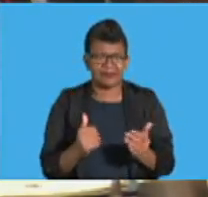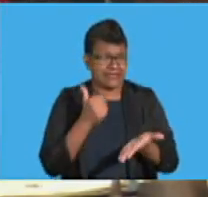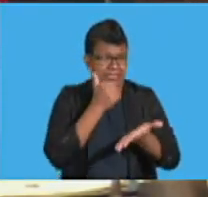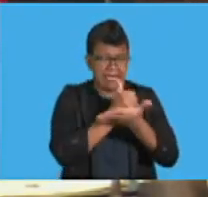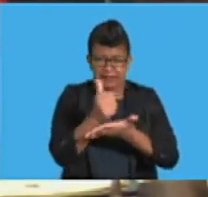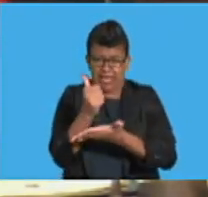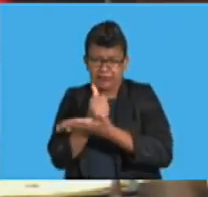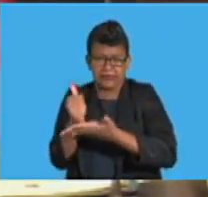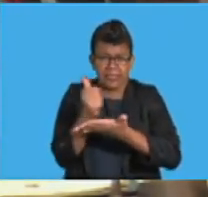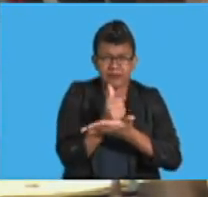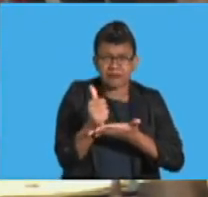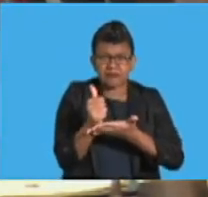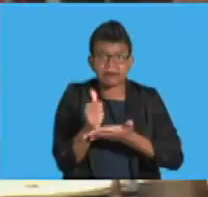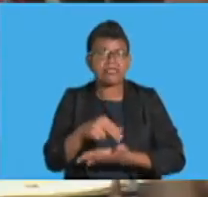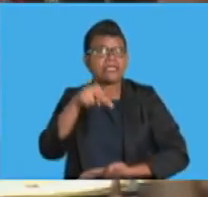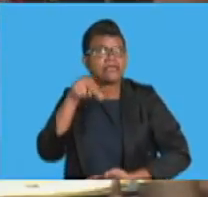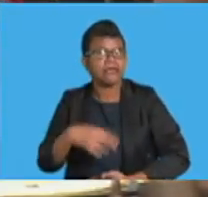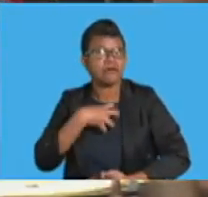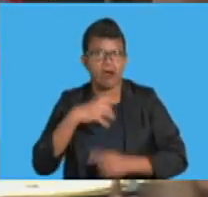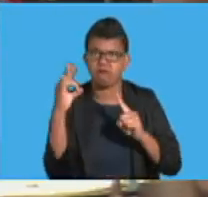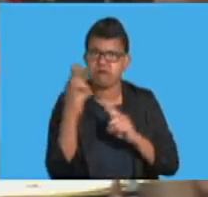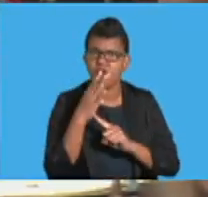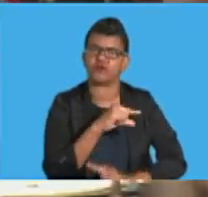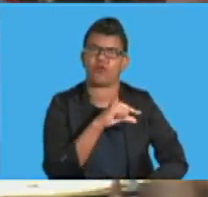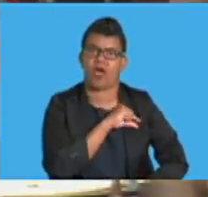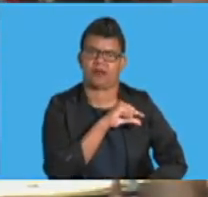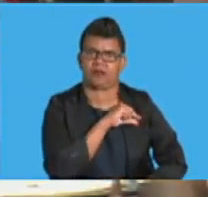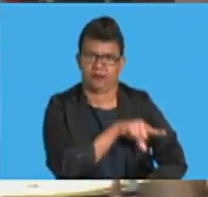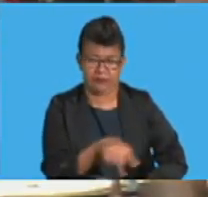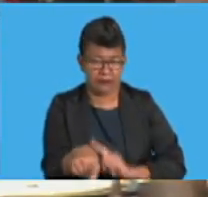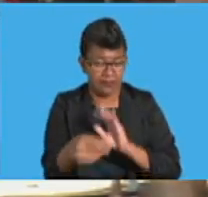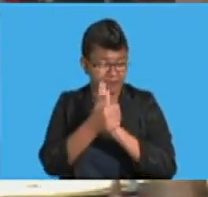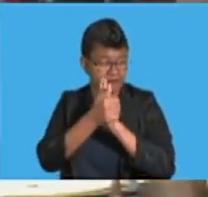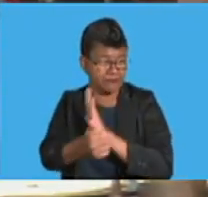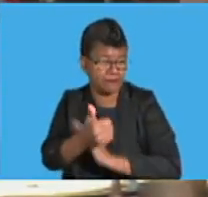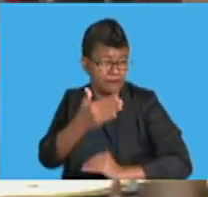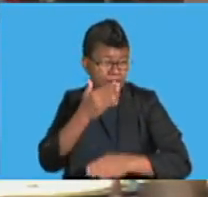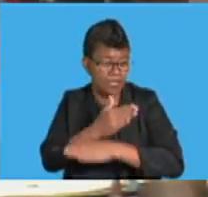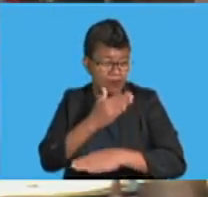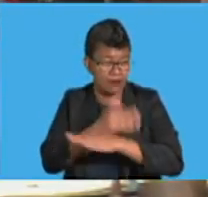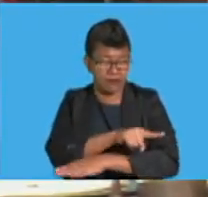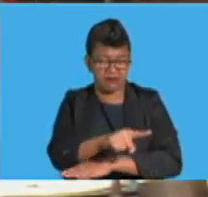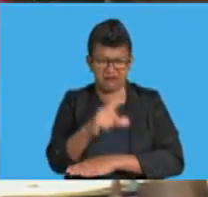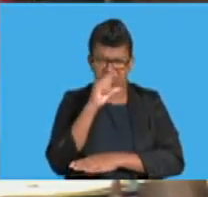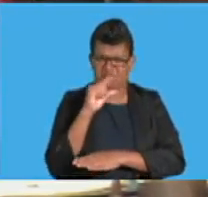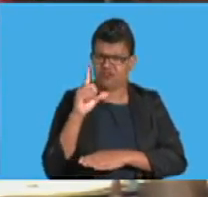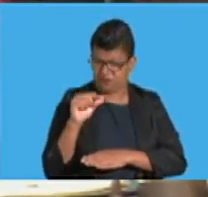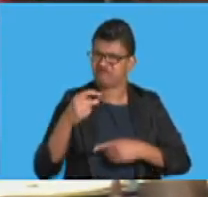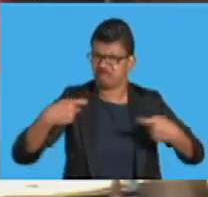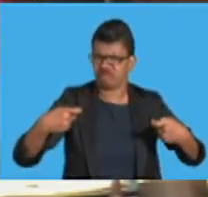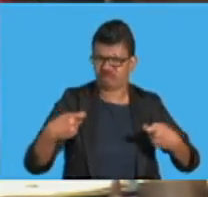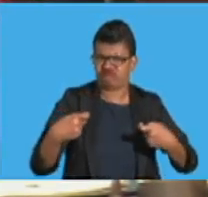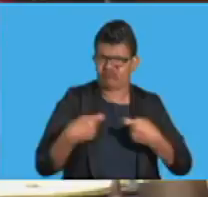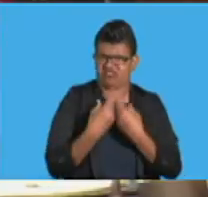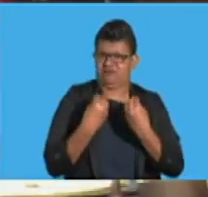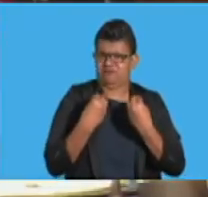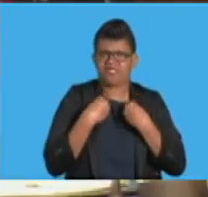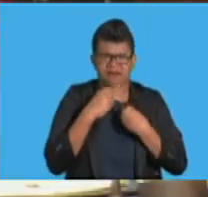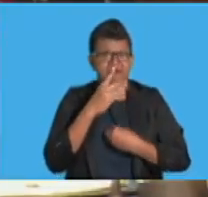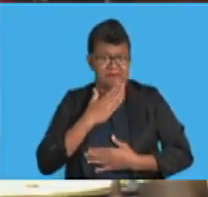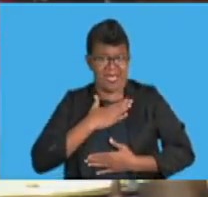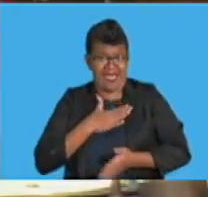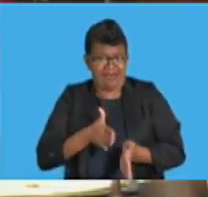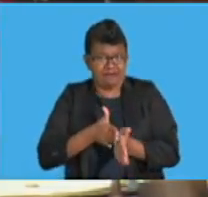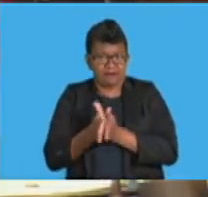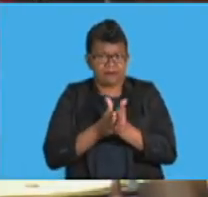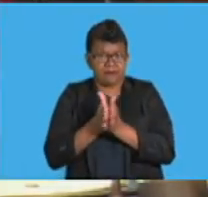of quality which will contribute significantly to the contribution of our needs. It is the immediate desire of my ministry to focus